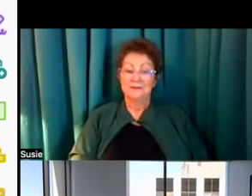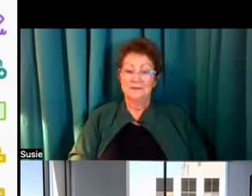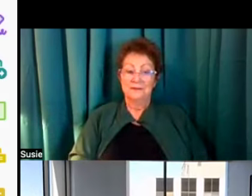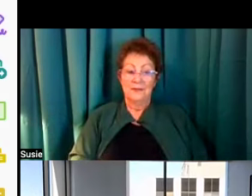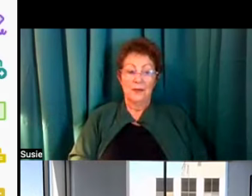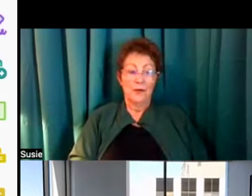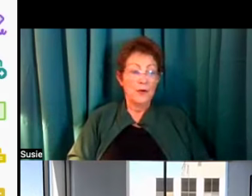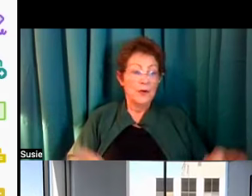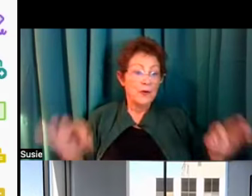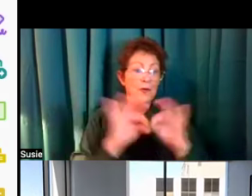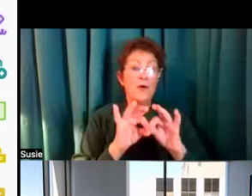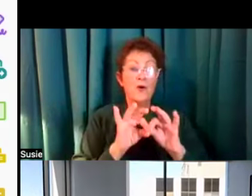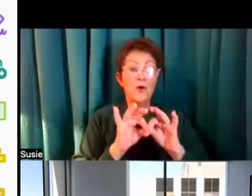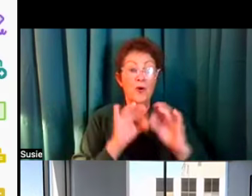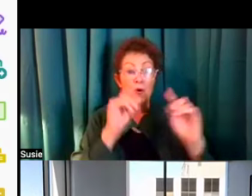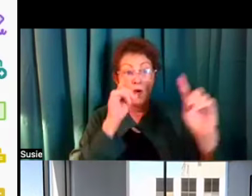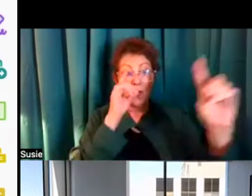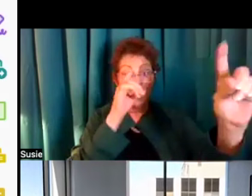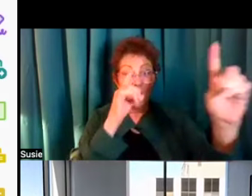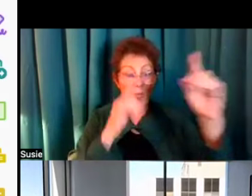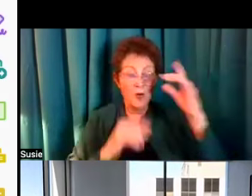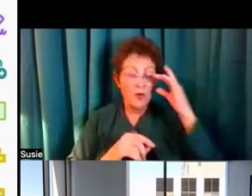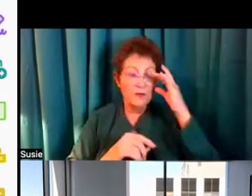Crucially, as Michael discussed,